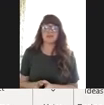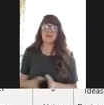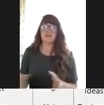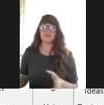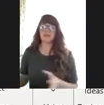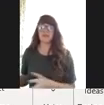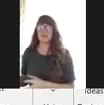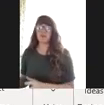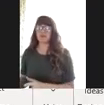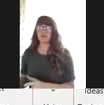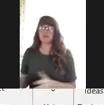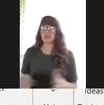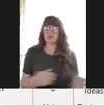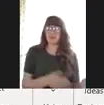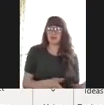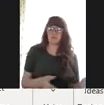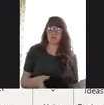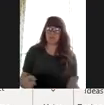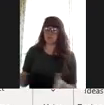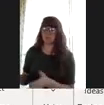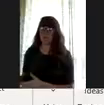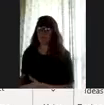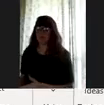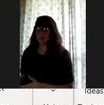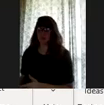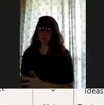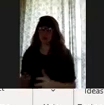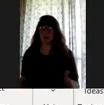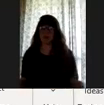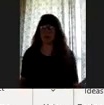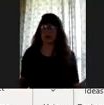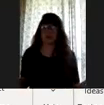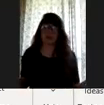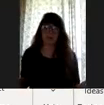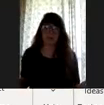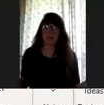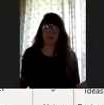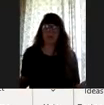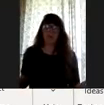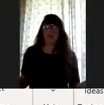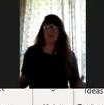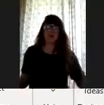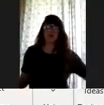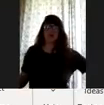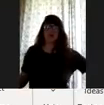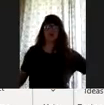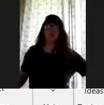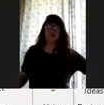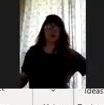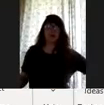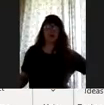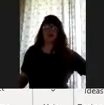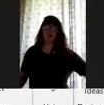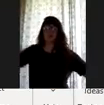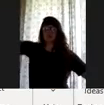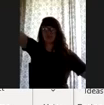Right. I mean, it even goes as far as it could be unbelievers or it could be believers, which we're not going to go into that right now. But so because we have obtained